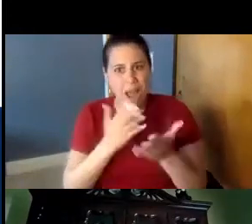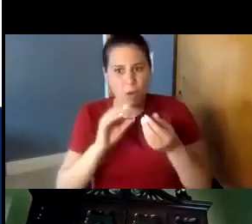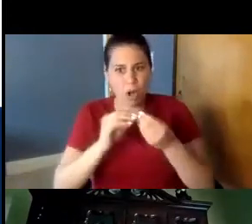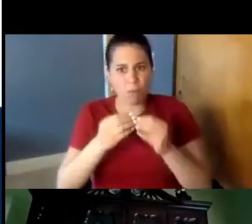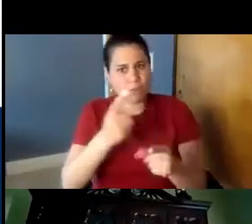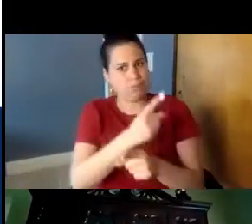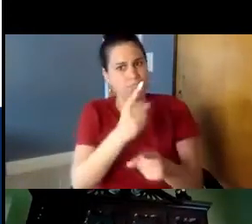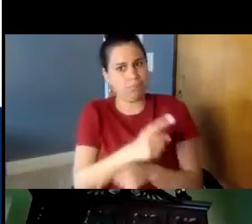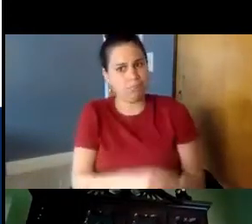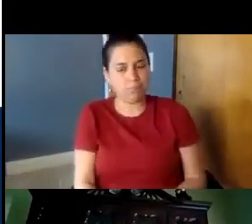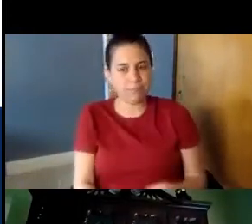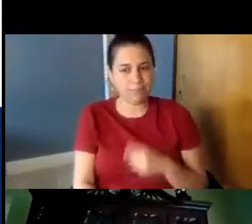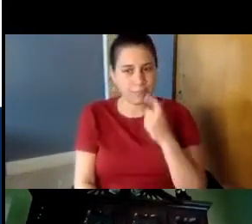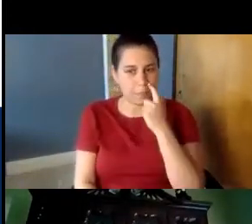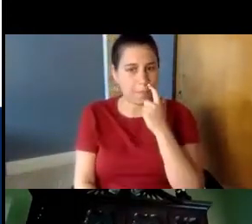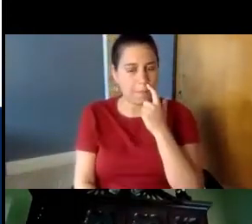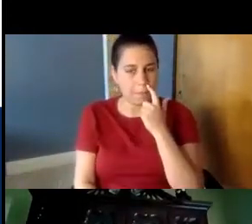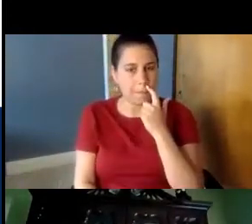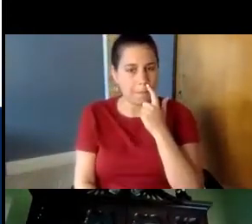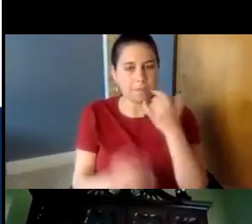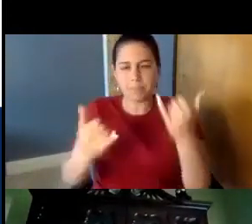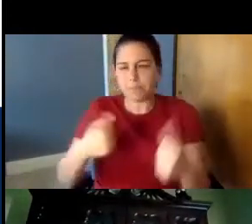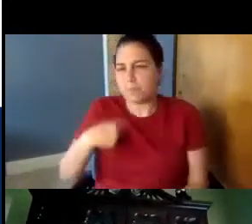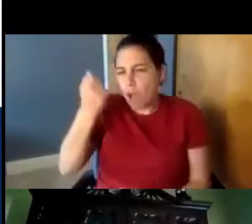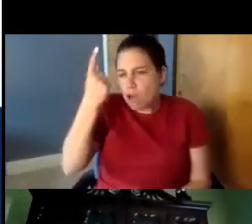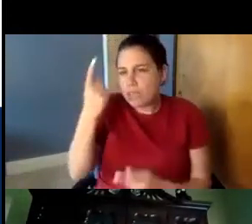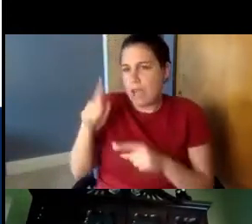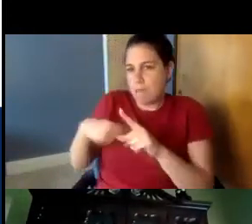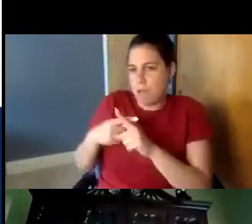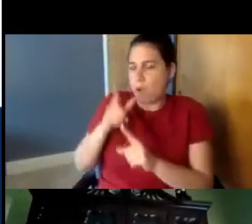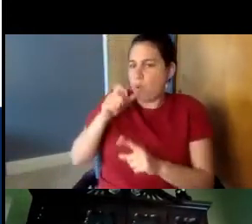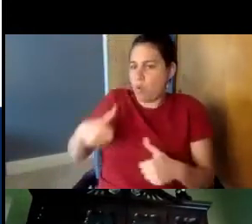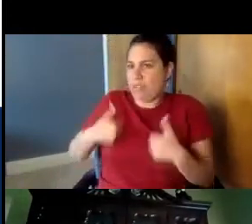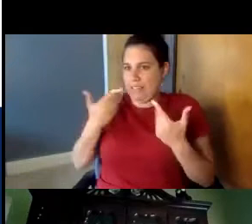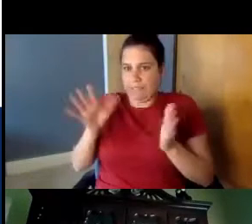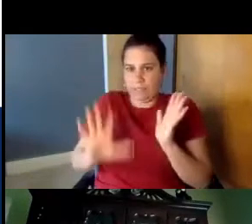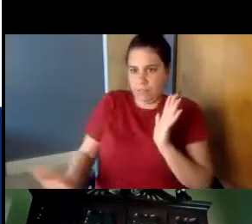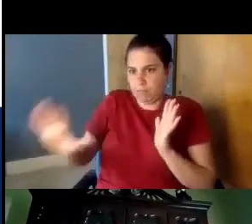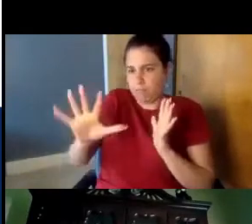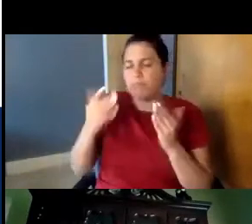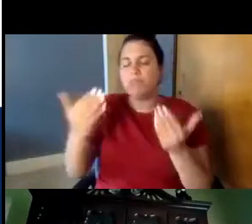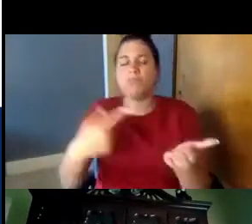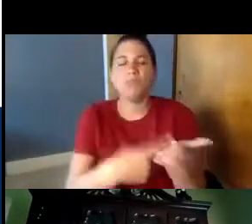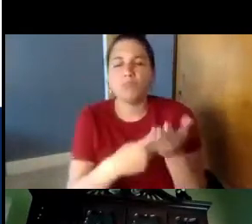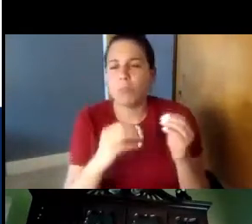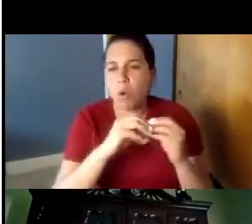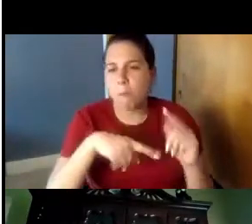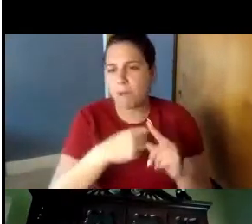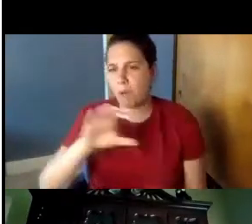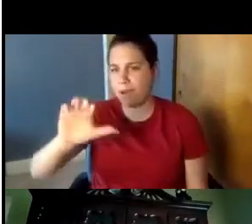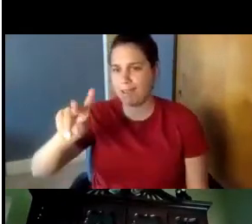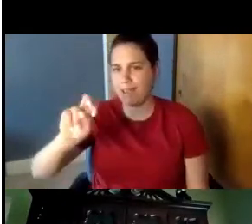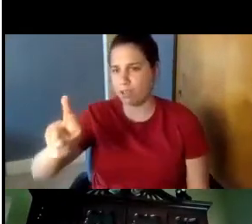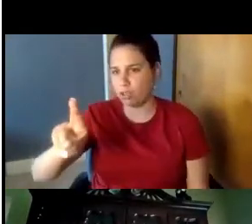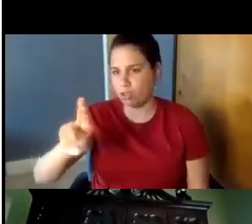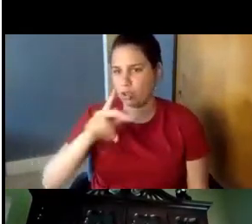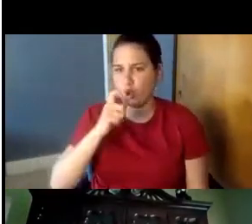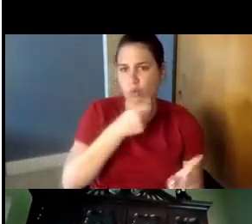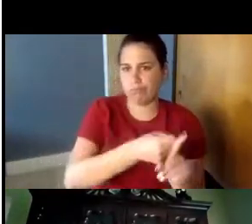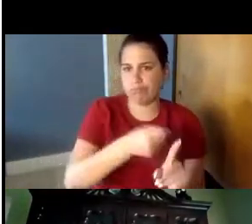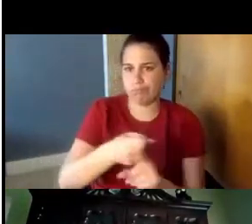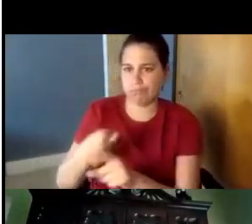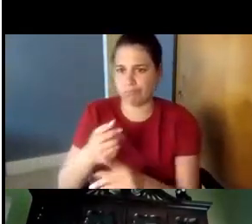Now that we understand who lives in the catchment area, let's talk a little bit about the cancer burden in more detail than what I described earlier. So I mentioned